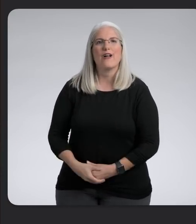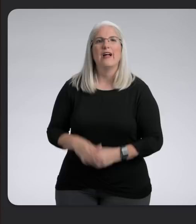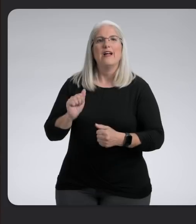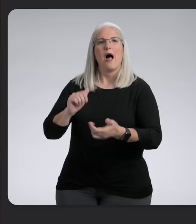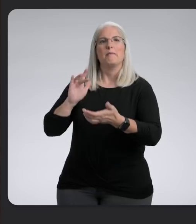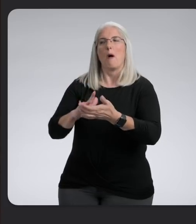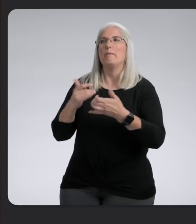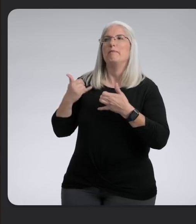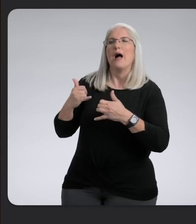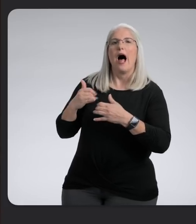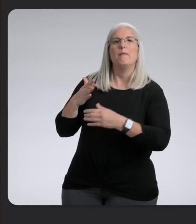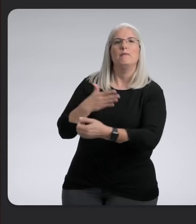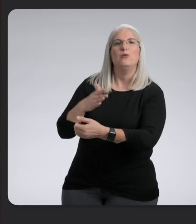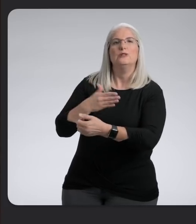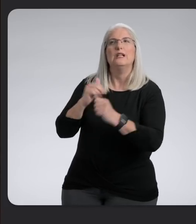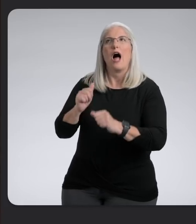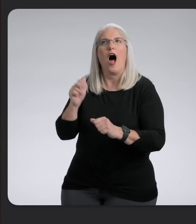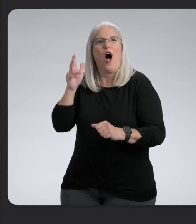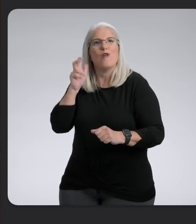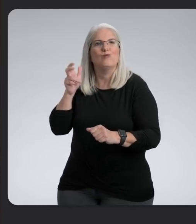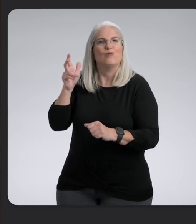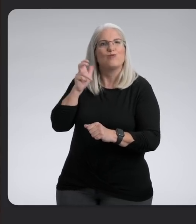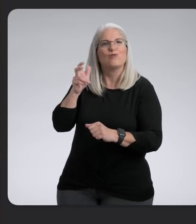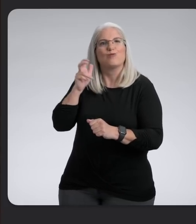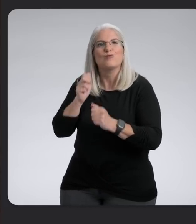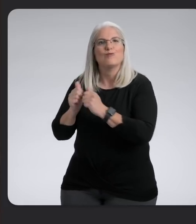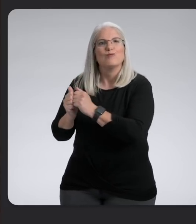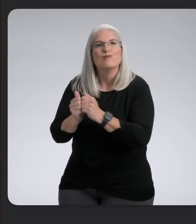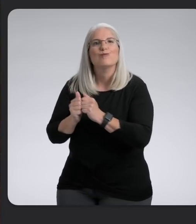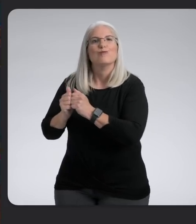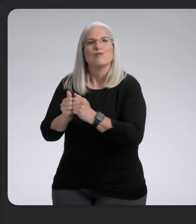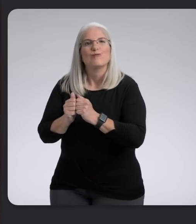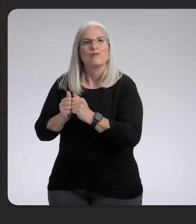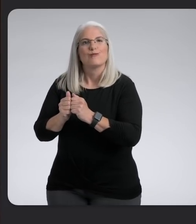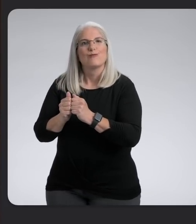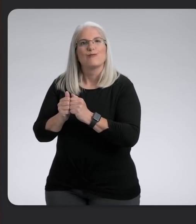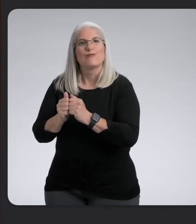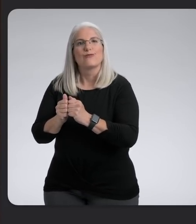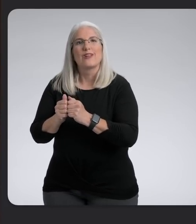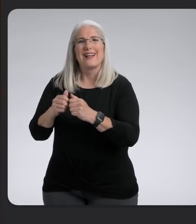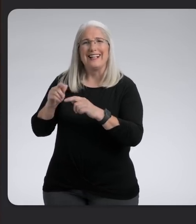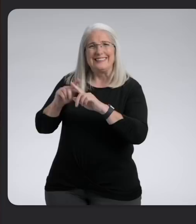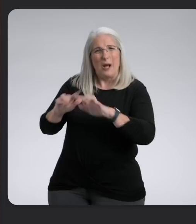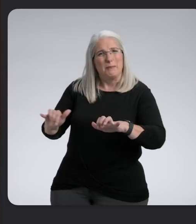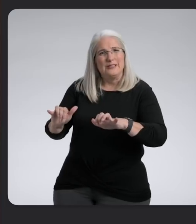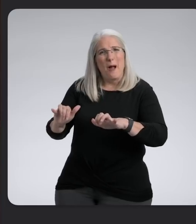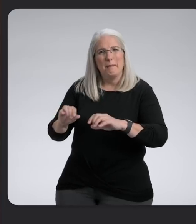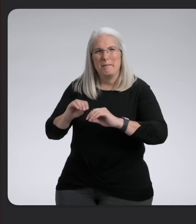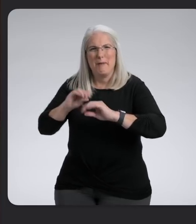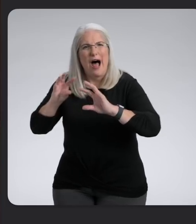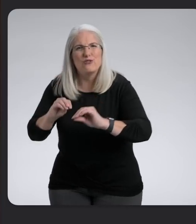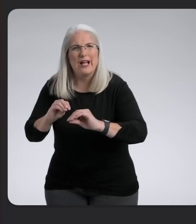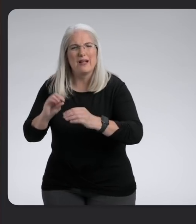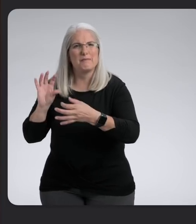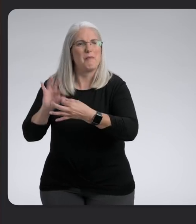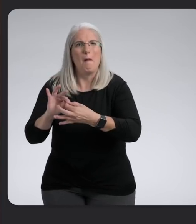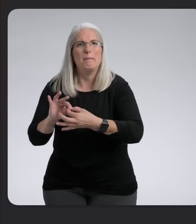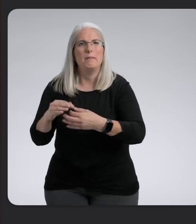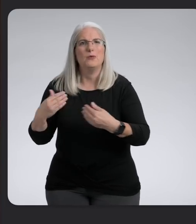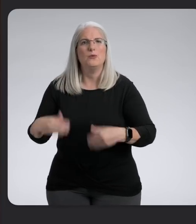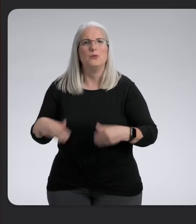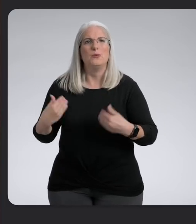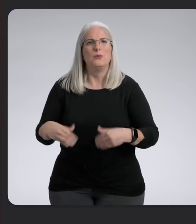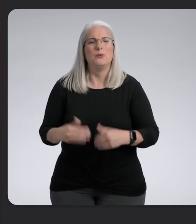in Apple Music, and you can choose to listen together. And like magic, high-quality music playback will start in sync